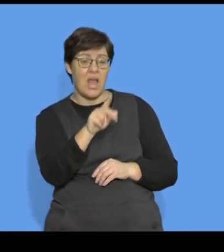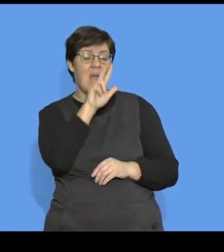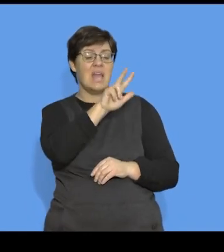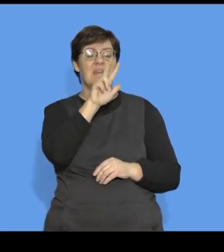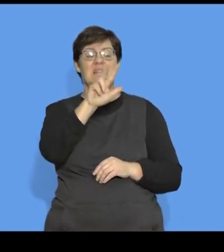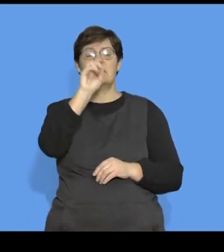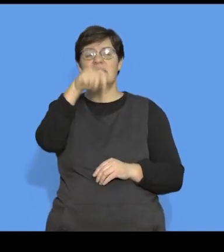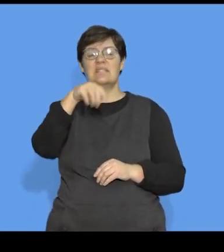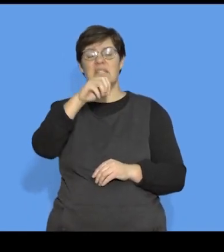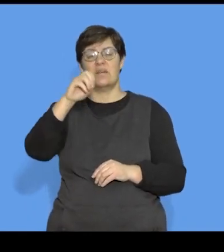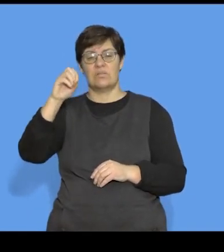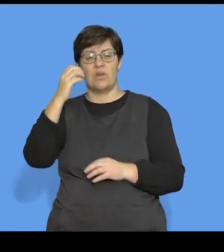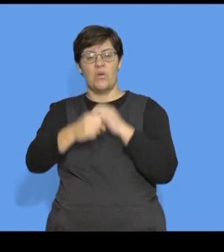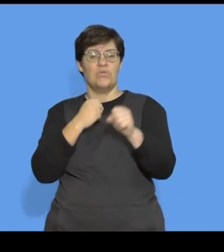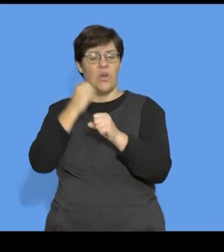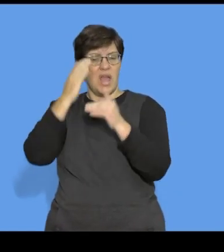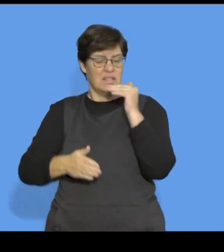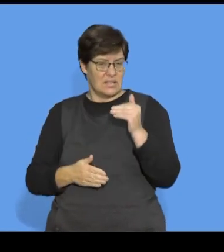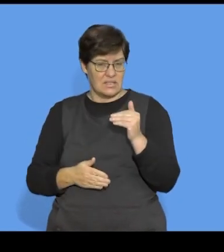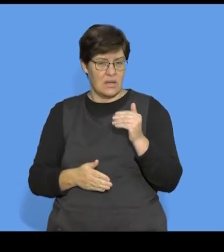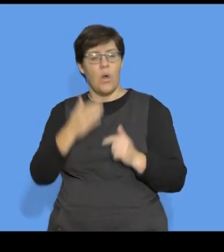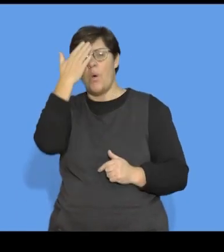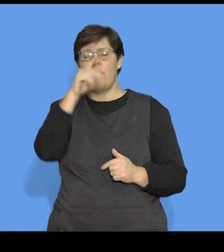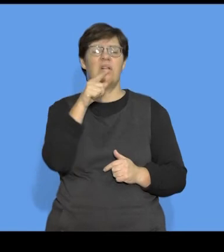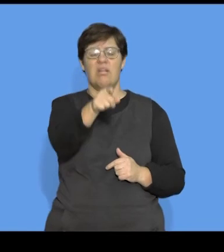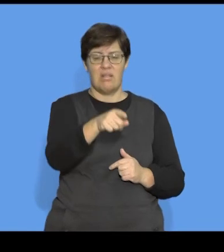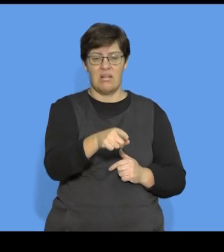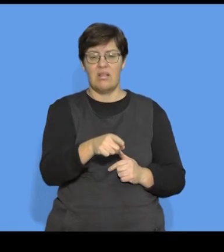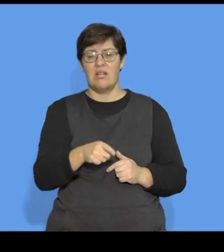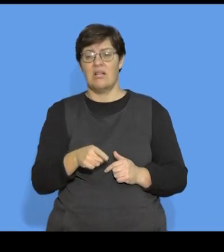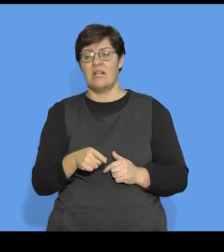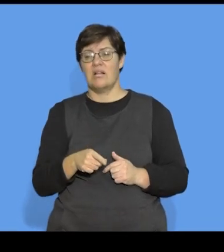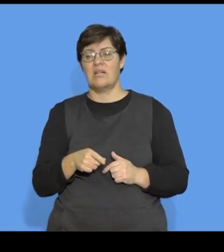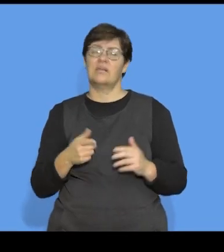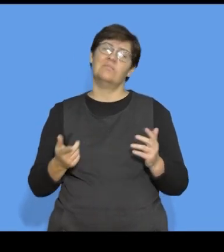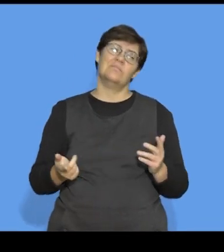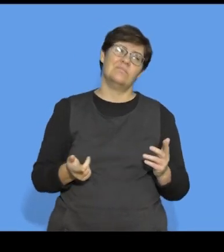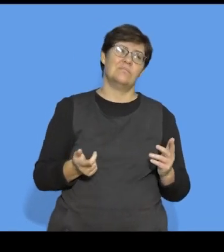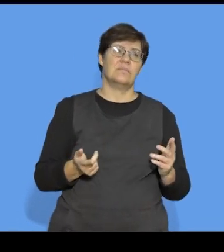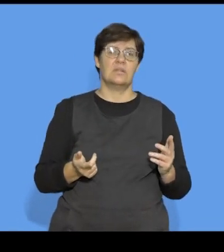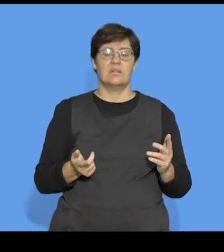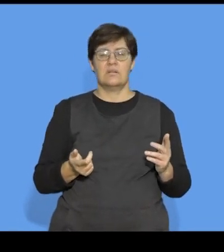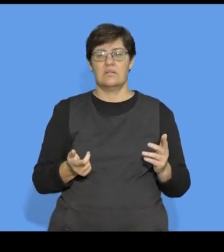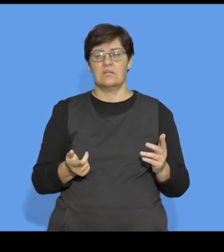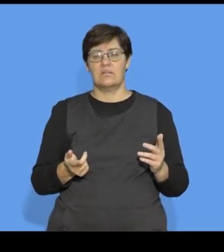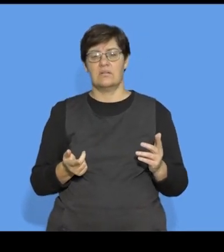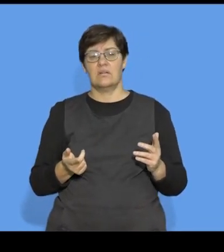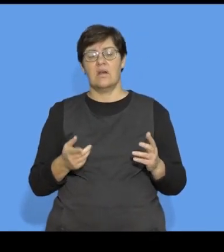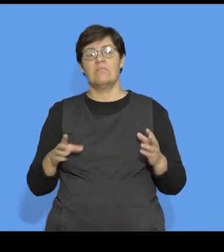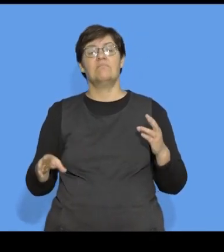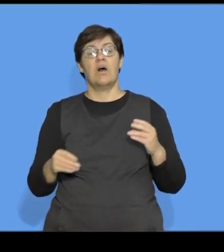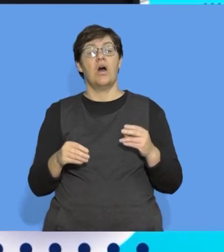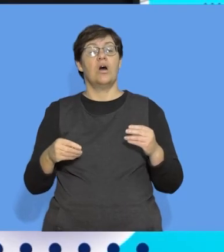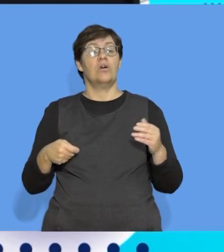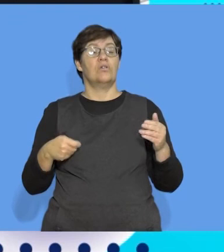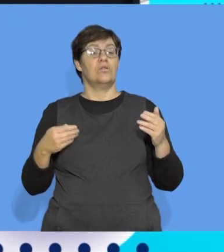remember, if you're looking at the 880,000 at the end of the year, you know that we had purchased, that there